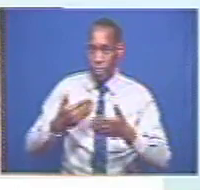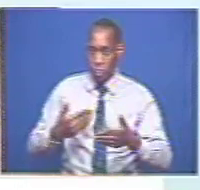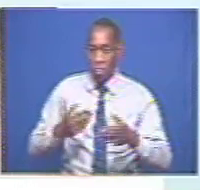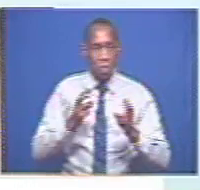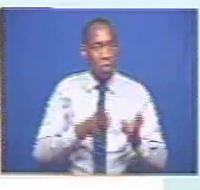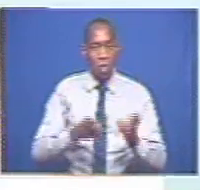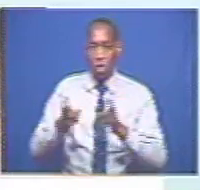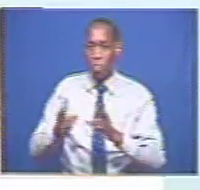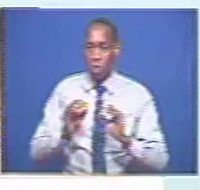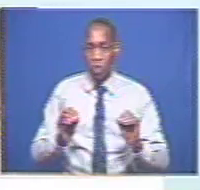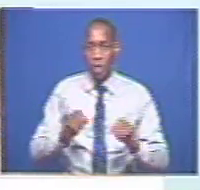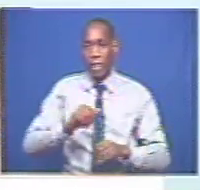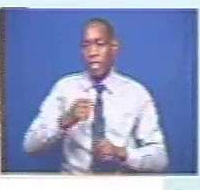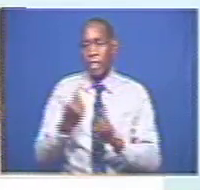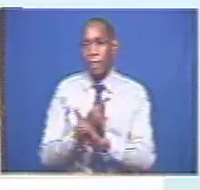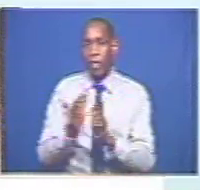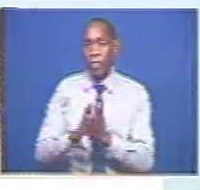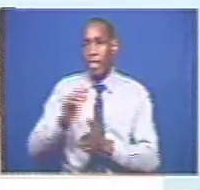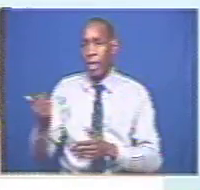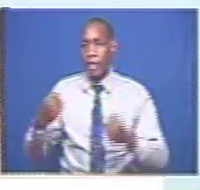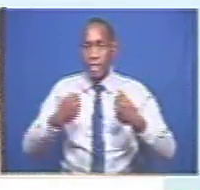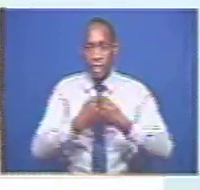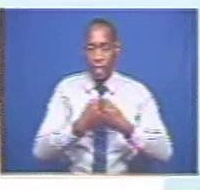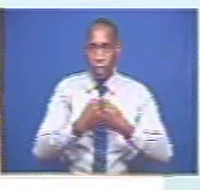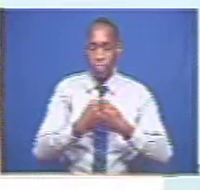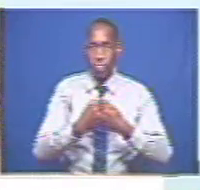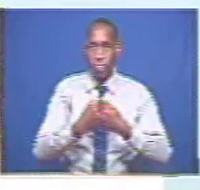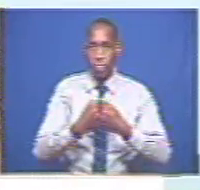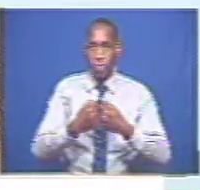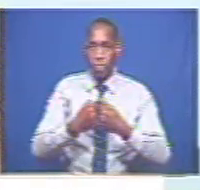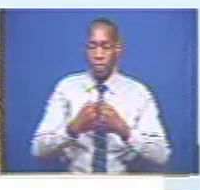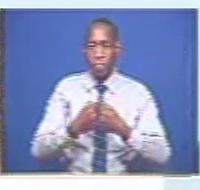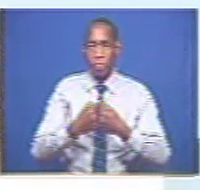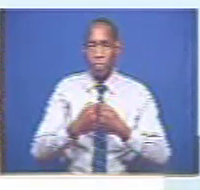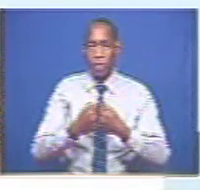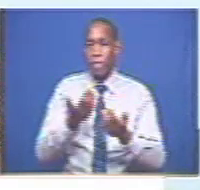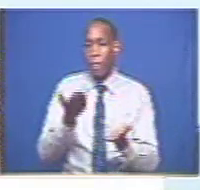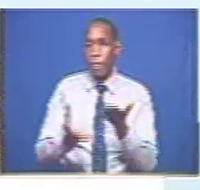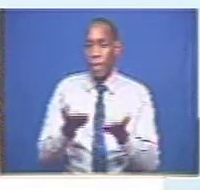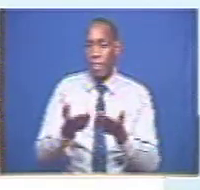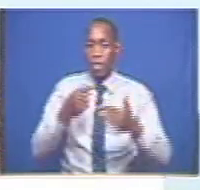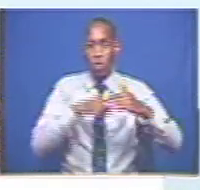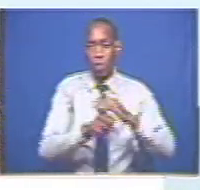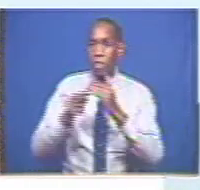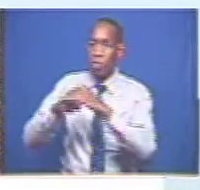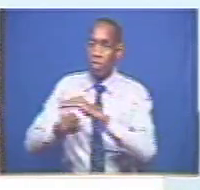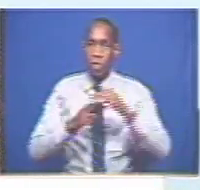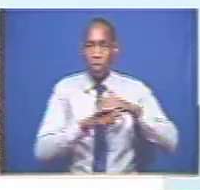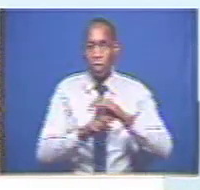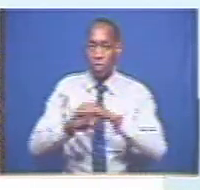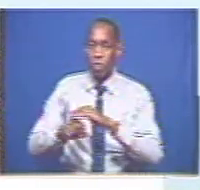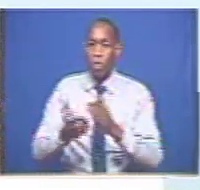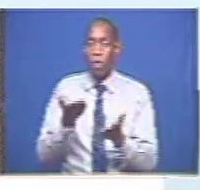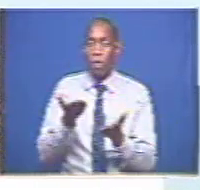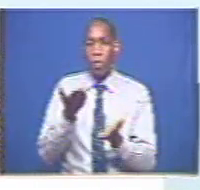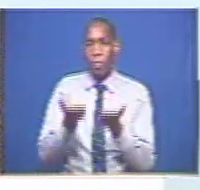normal, like the other game. So I'm looking forward to a big game with lots of excitement and maybe goals, and hopefully maybe the best team will